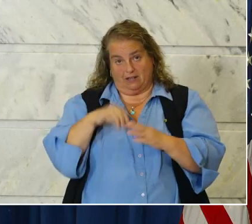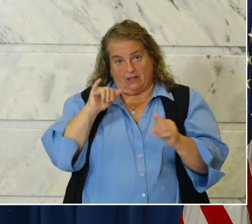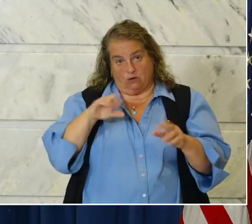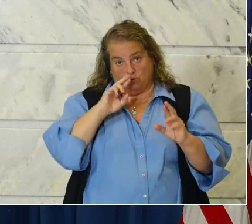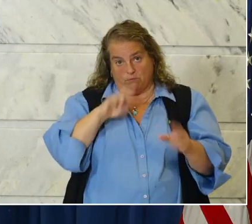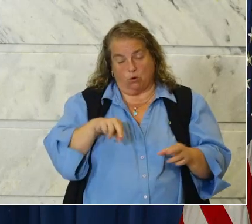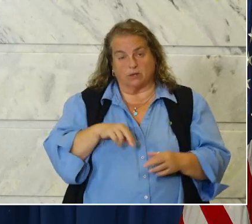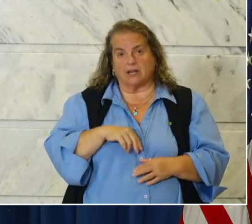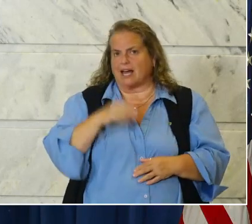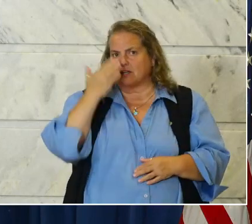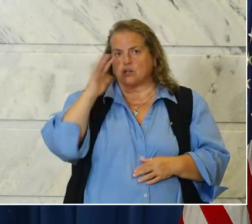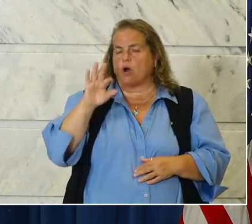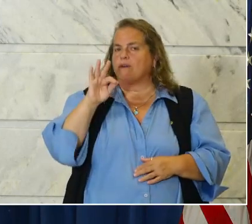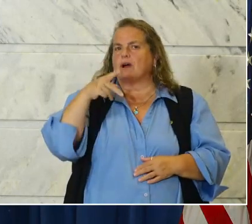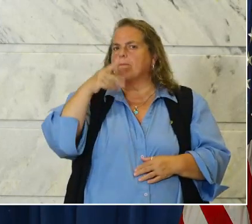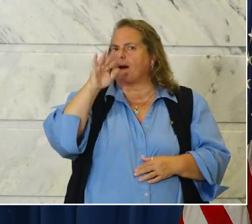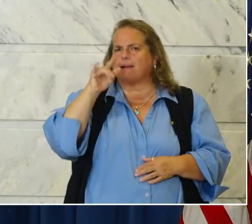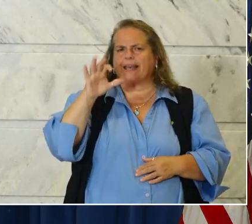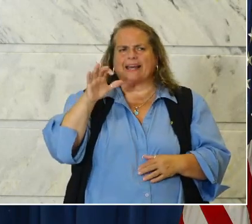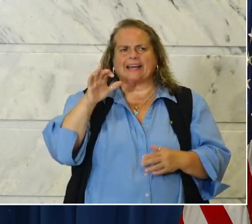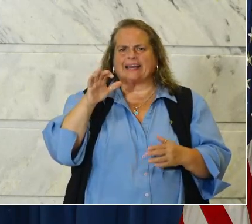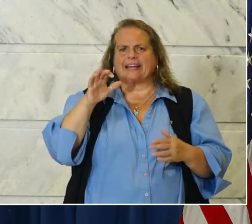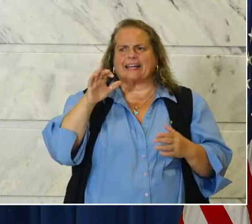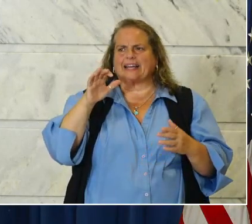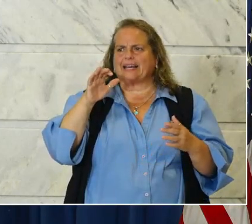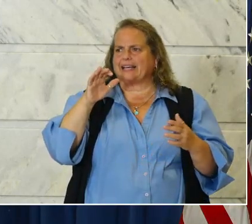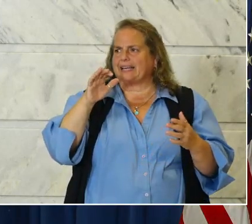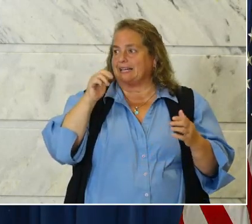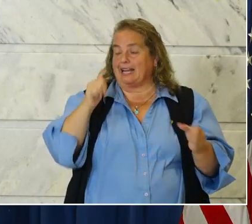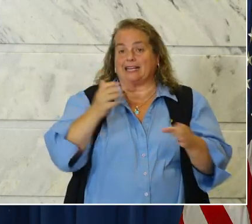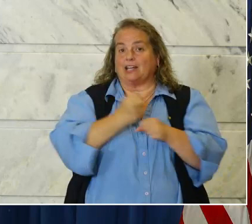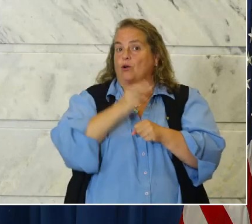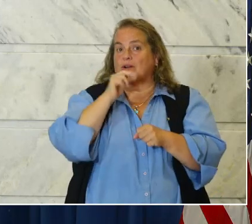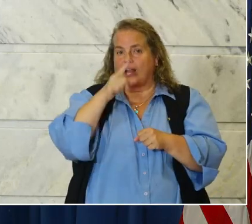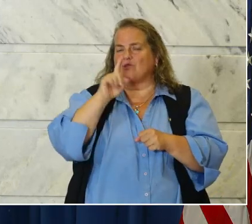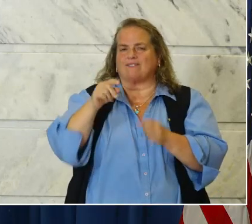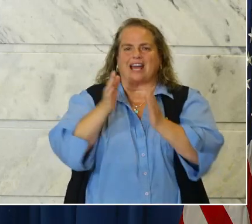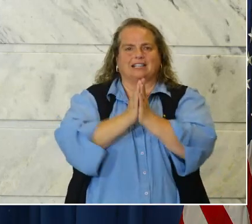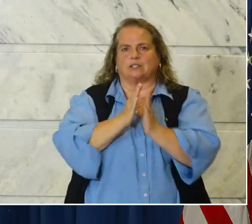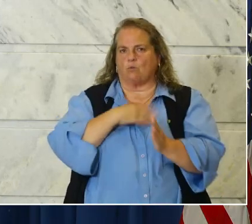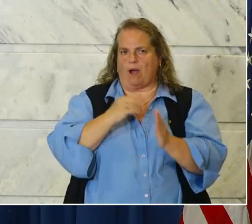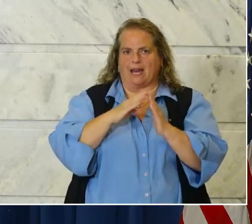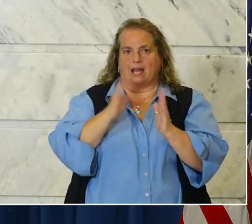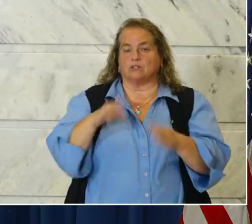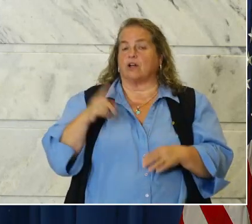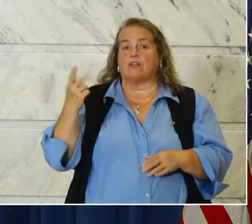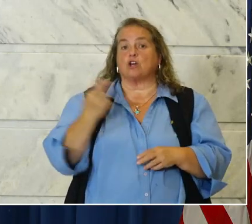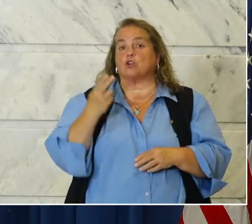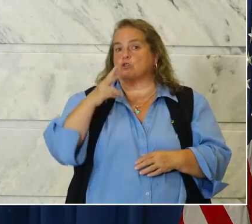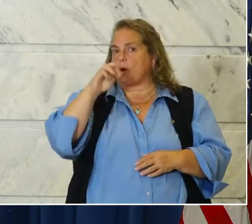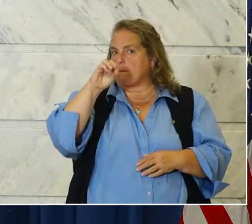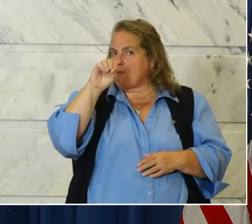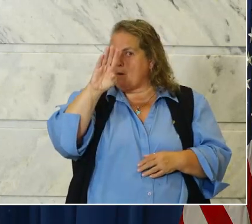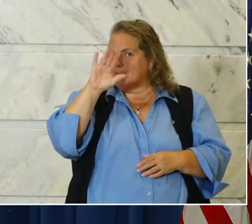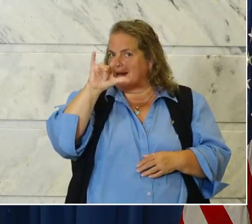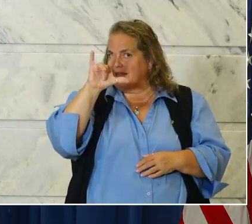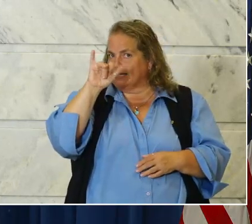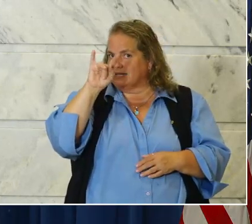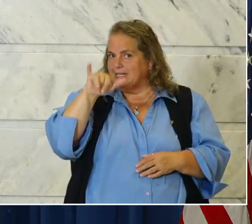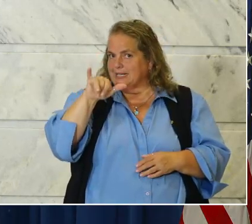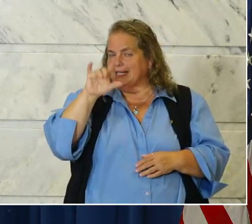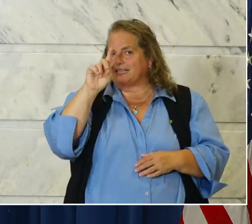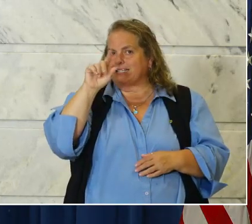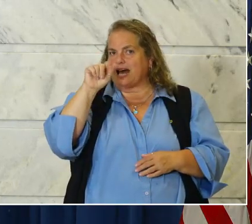and I don't know if this is publicly available or not. You'd have to ask the White House. But they use mobility data here for how